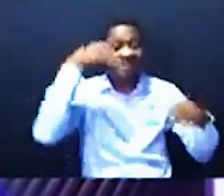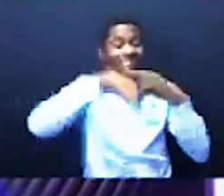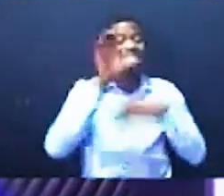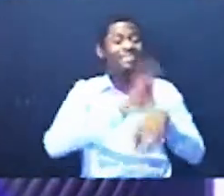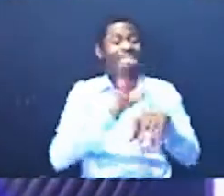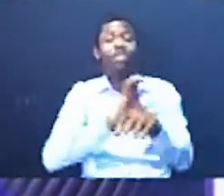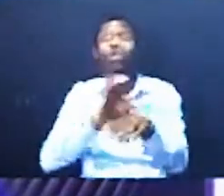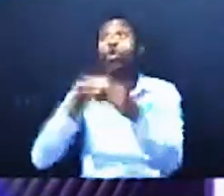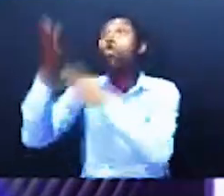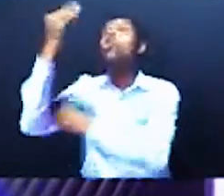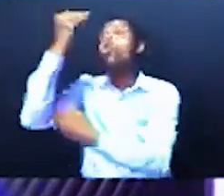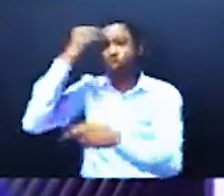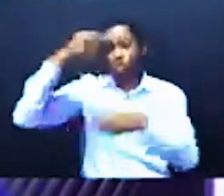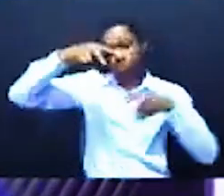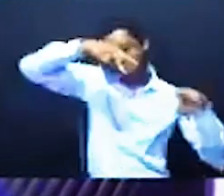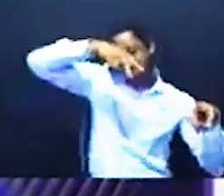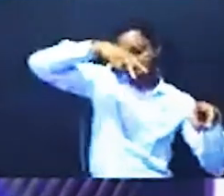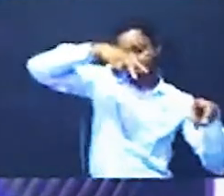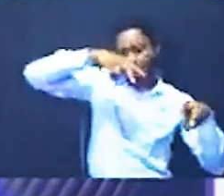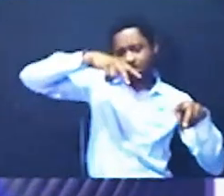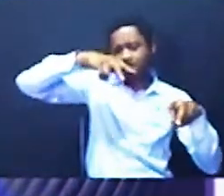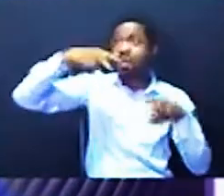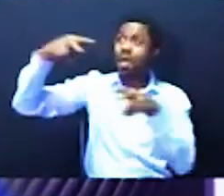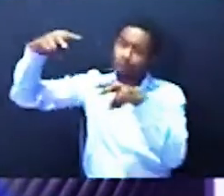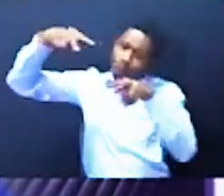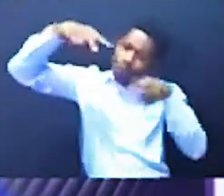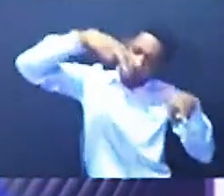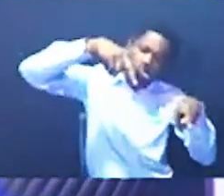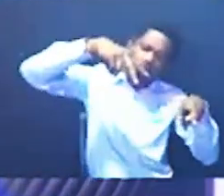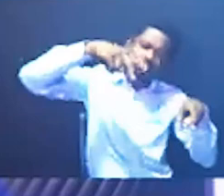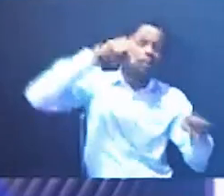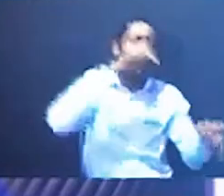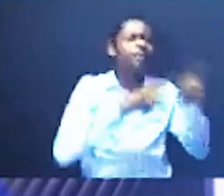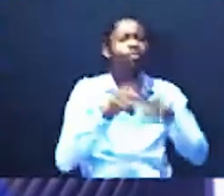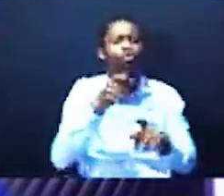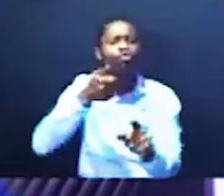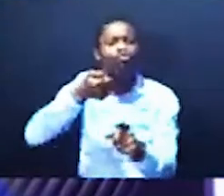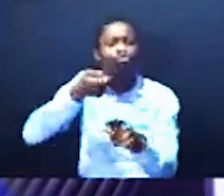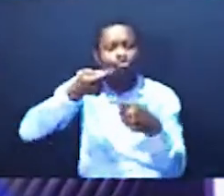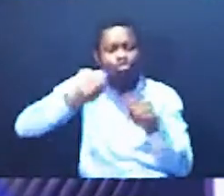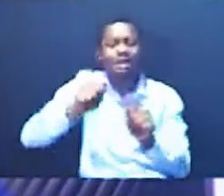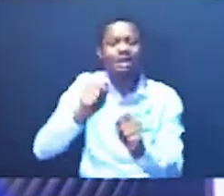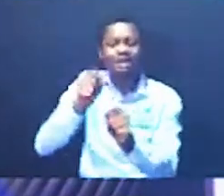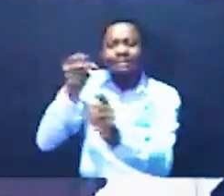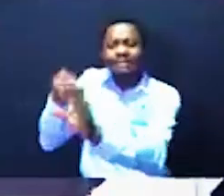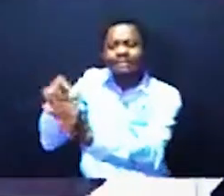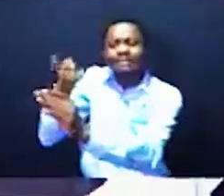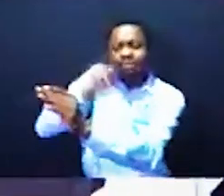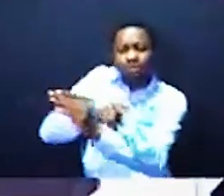But he's watching those who have been able to keep their way out, keep themselves away from the